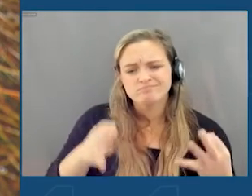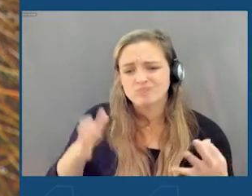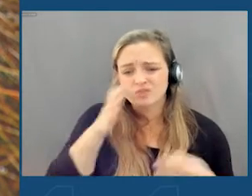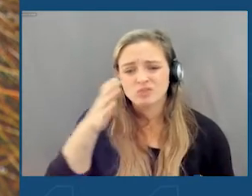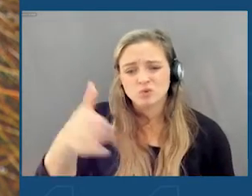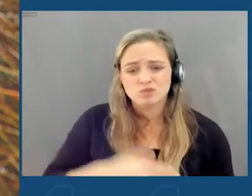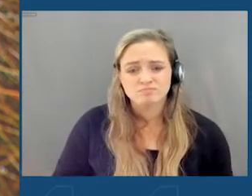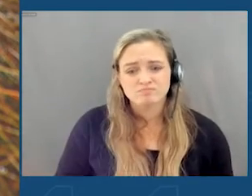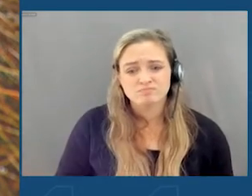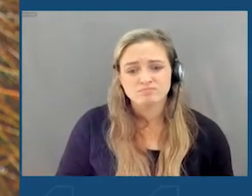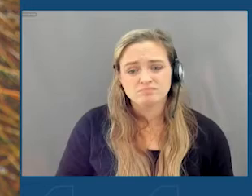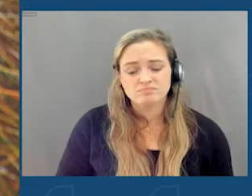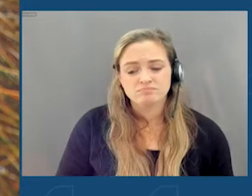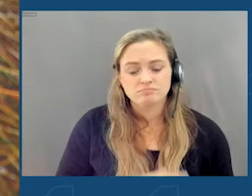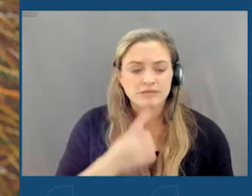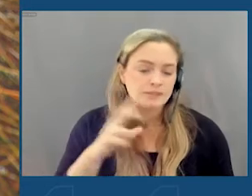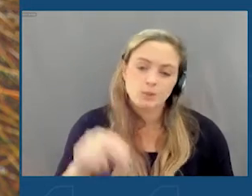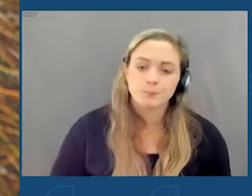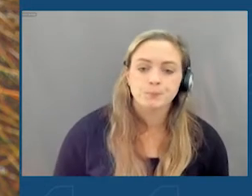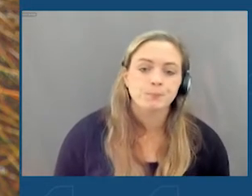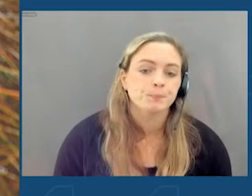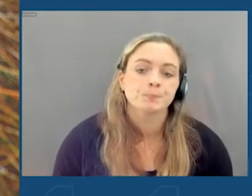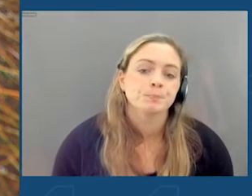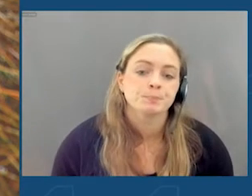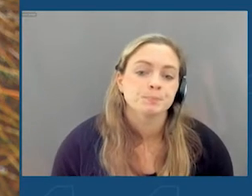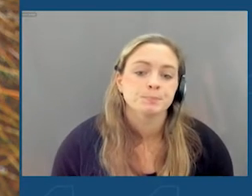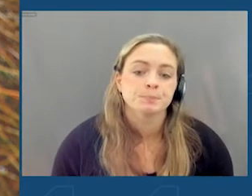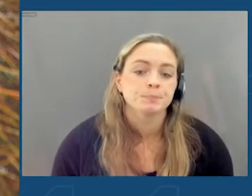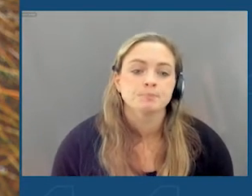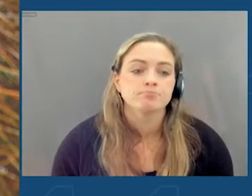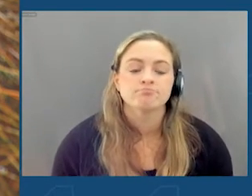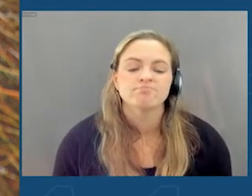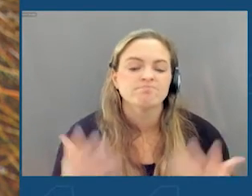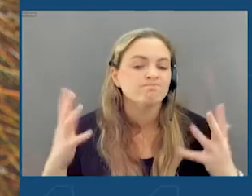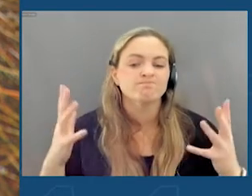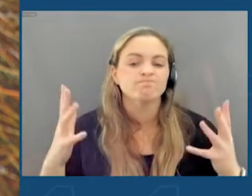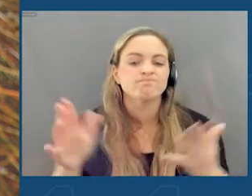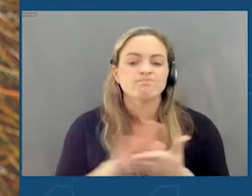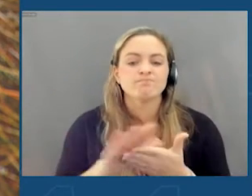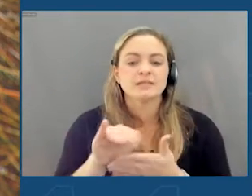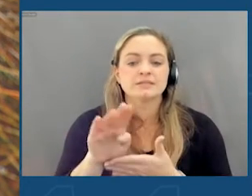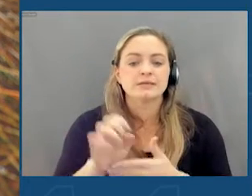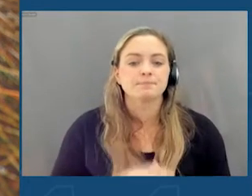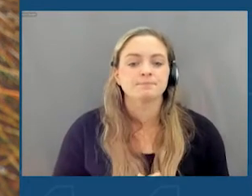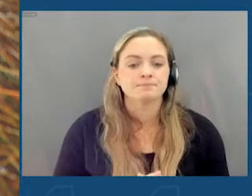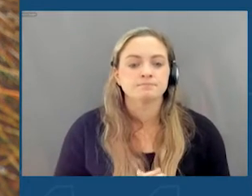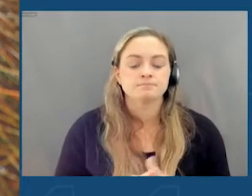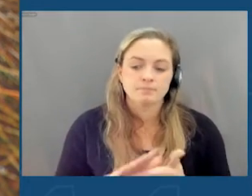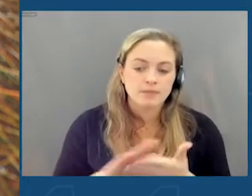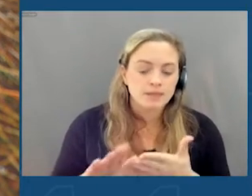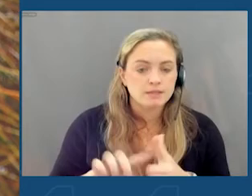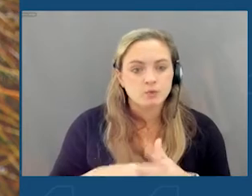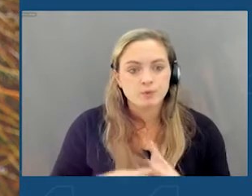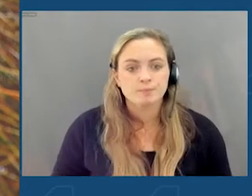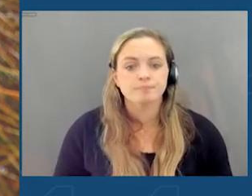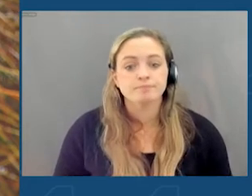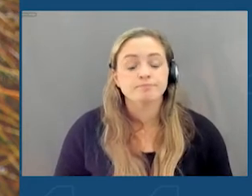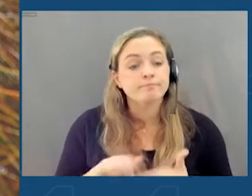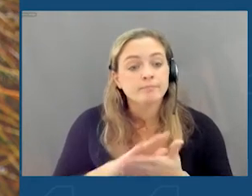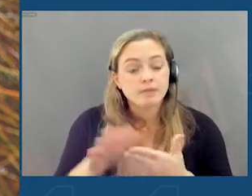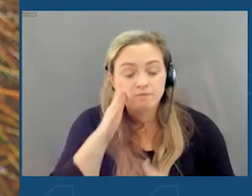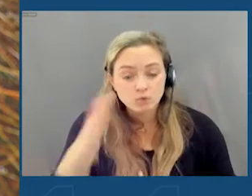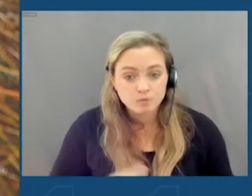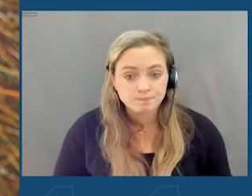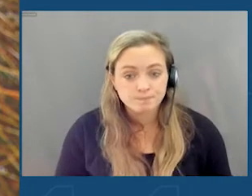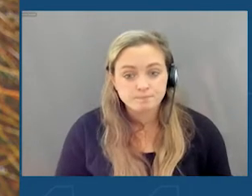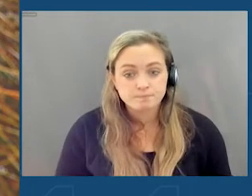say no, that this is a clean slate, a clean start, a clean future,